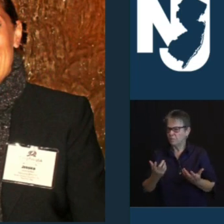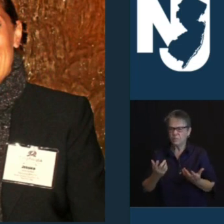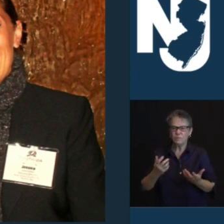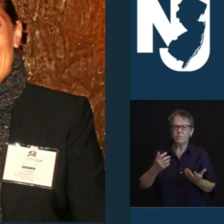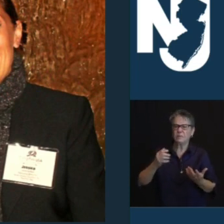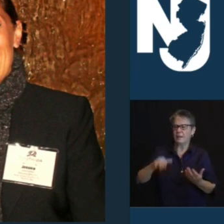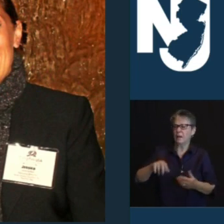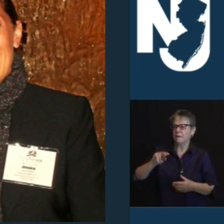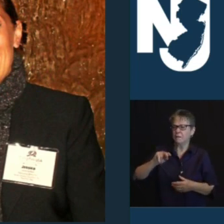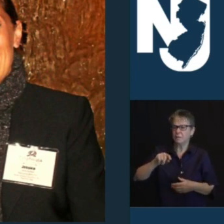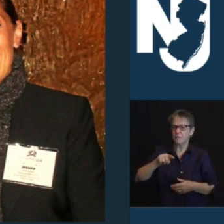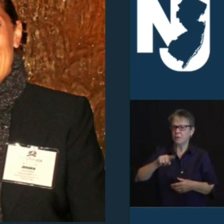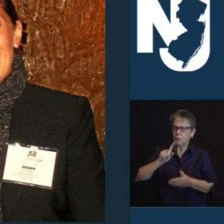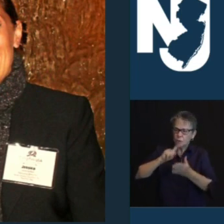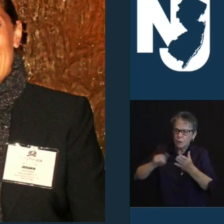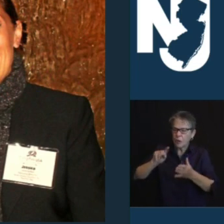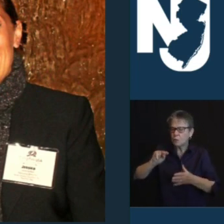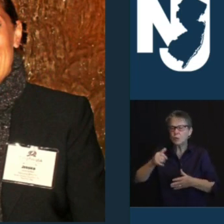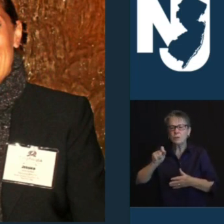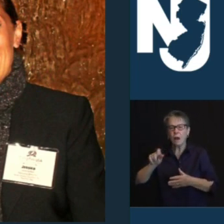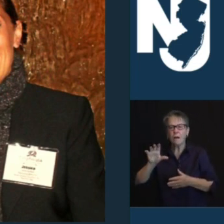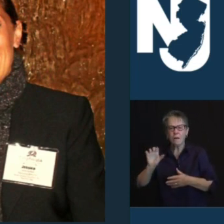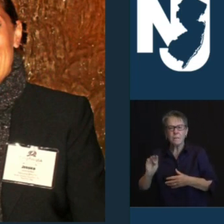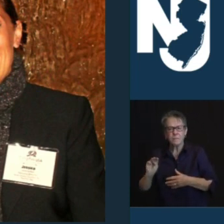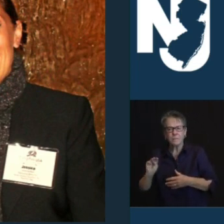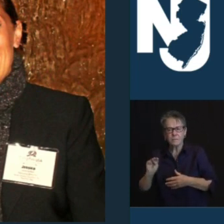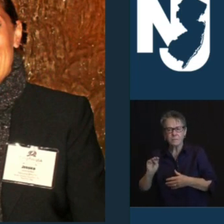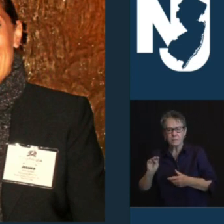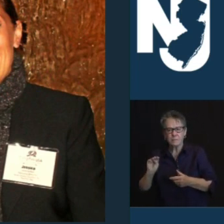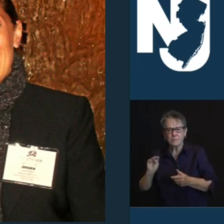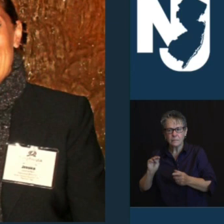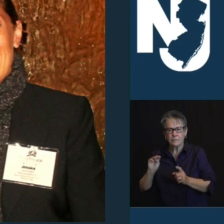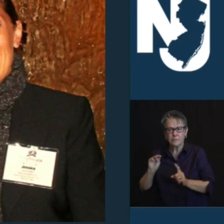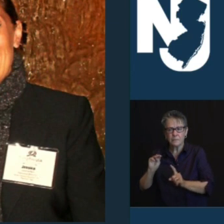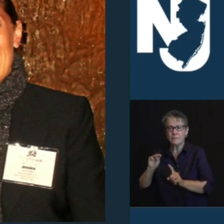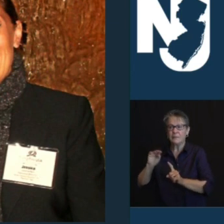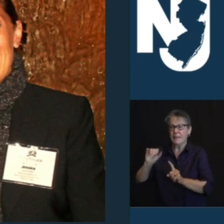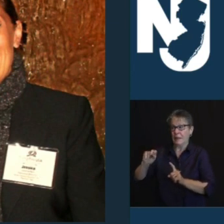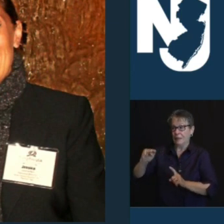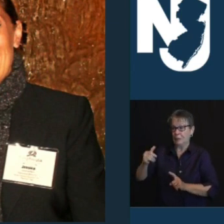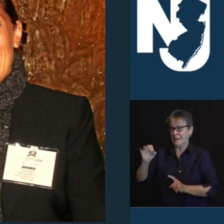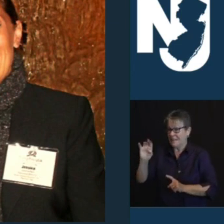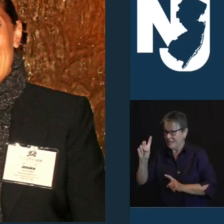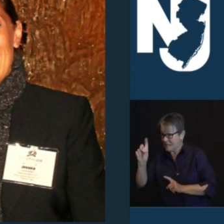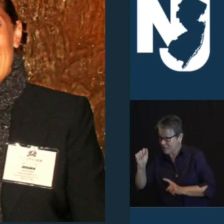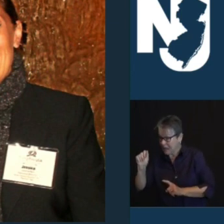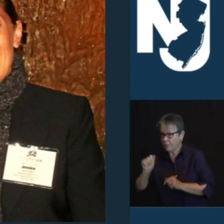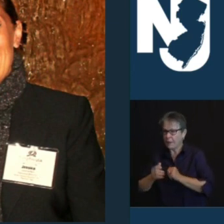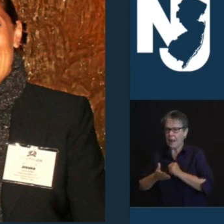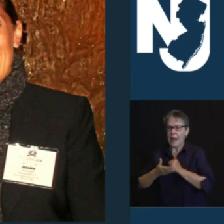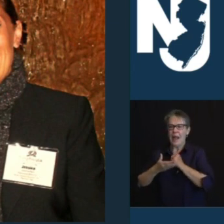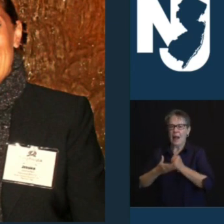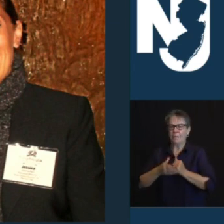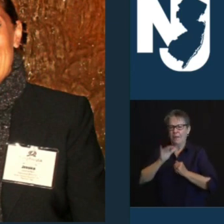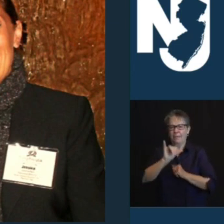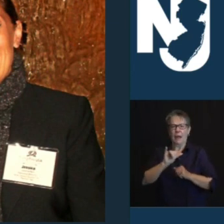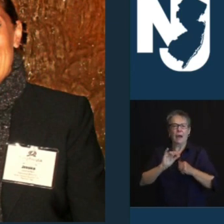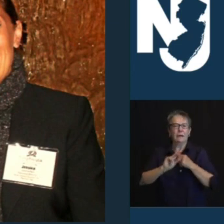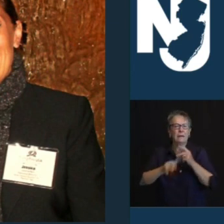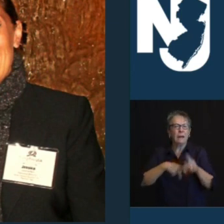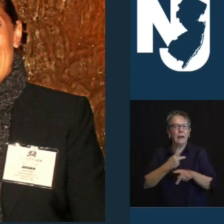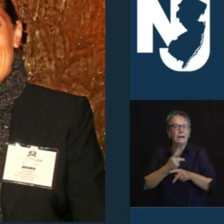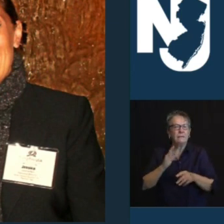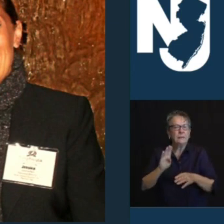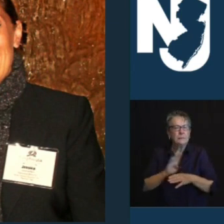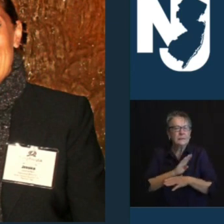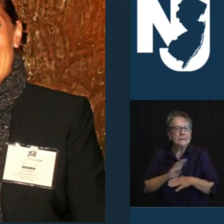NJ represents those who the EDA has targeted with its resources, businesses and communities that have been hit the hardest